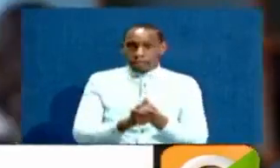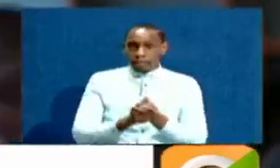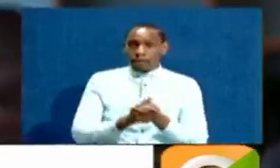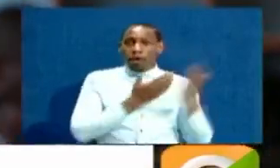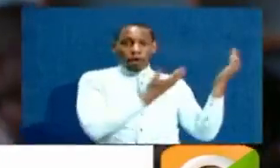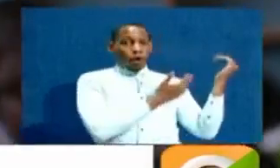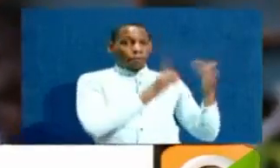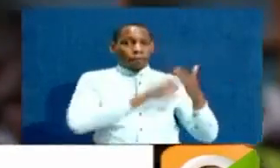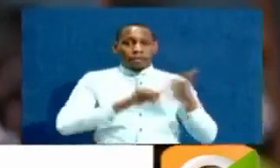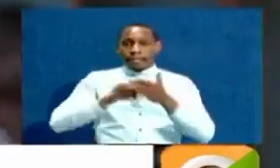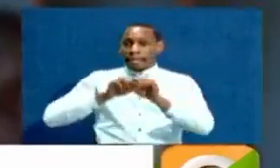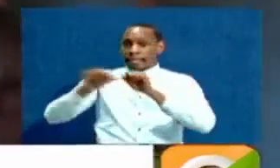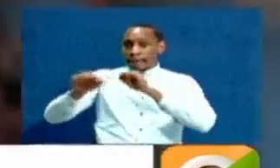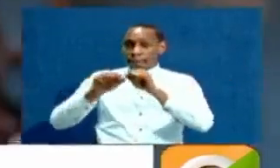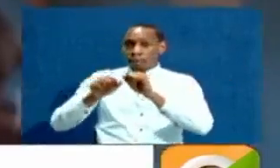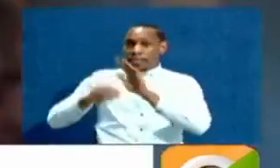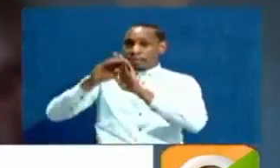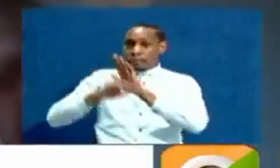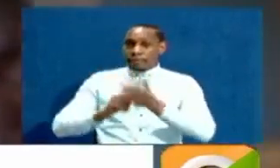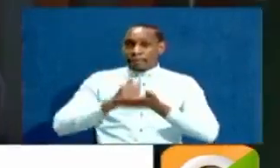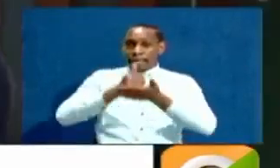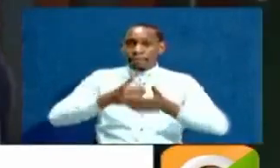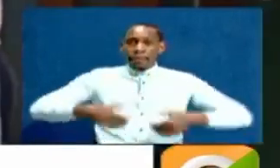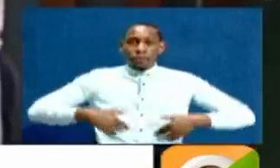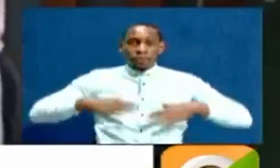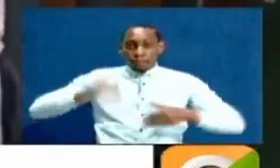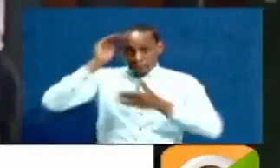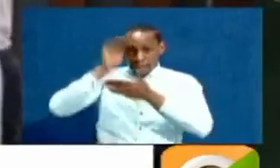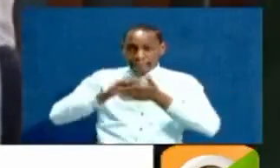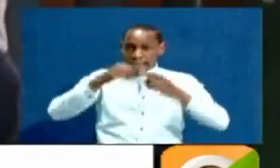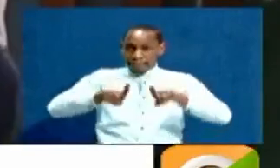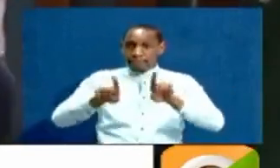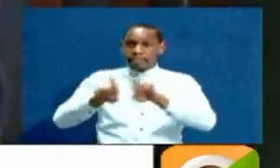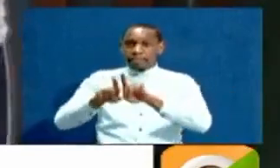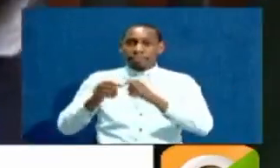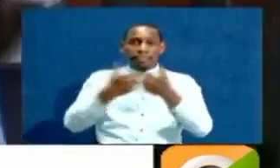Wambui's hope is that boxing sessions will help young people believe in themselves